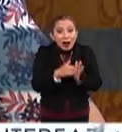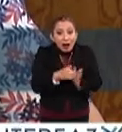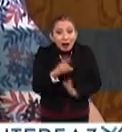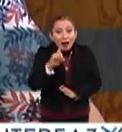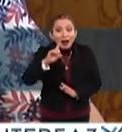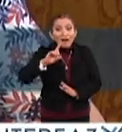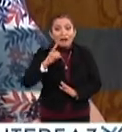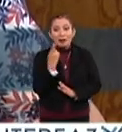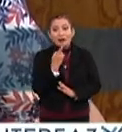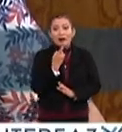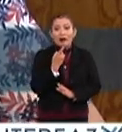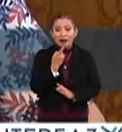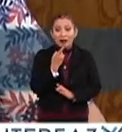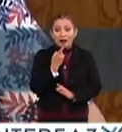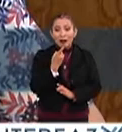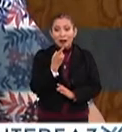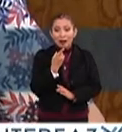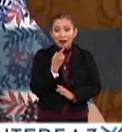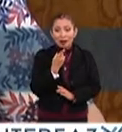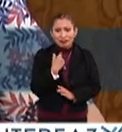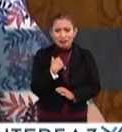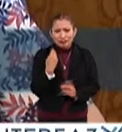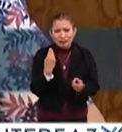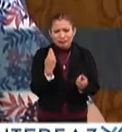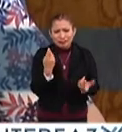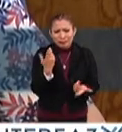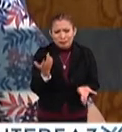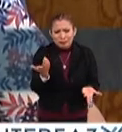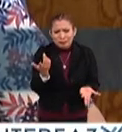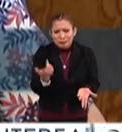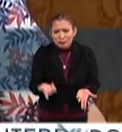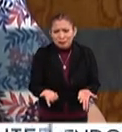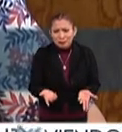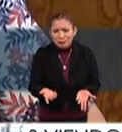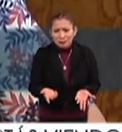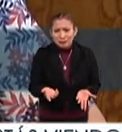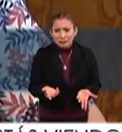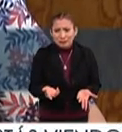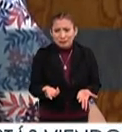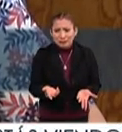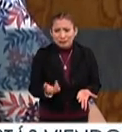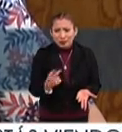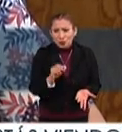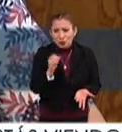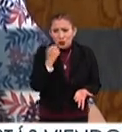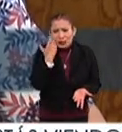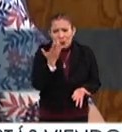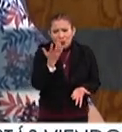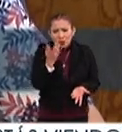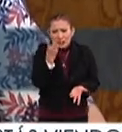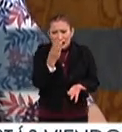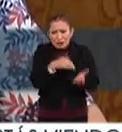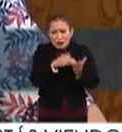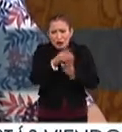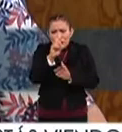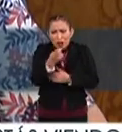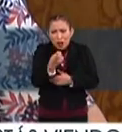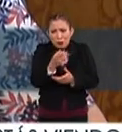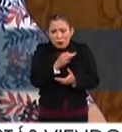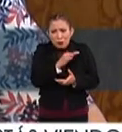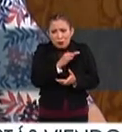I don't actually need $3 million. I don't think I want $3